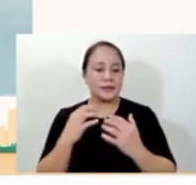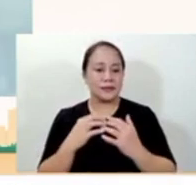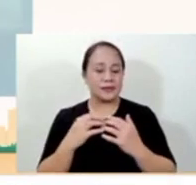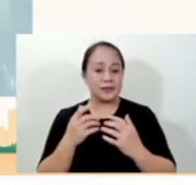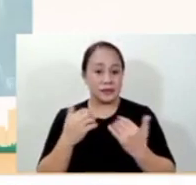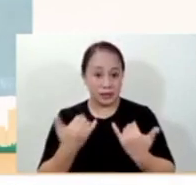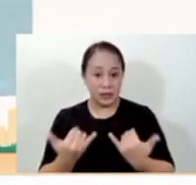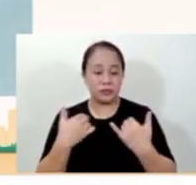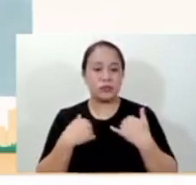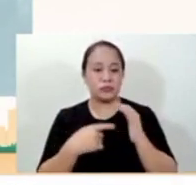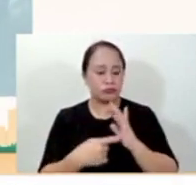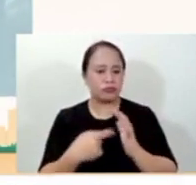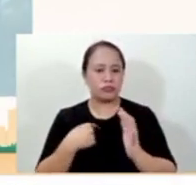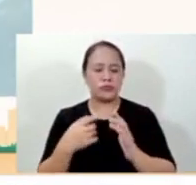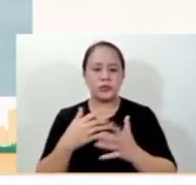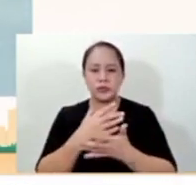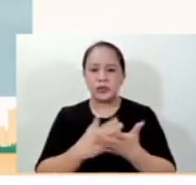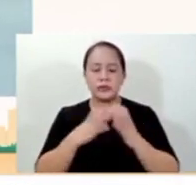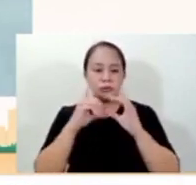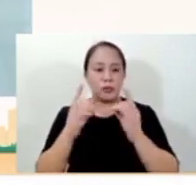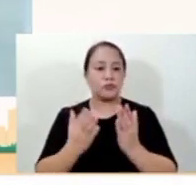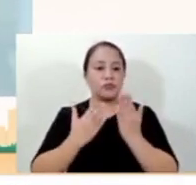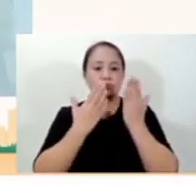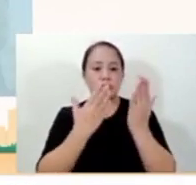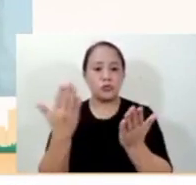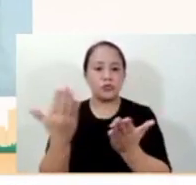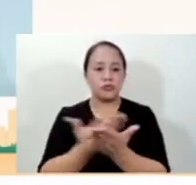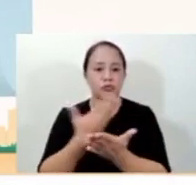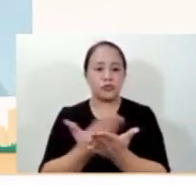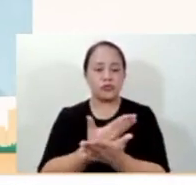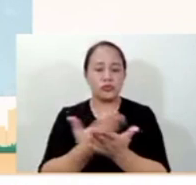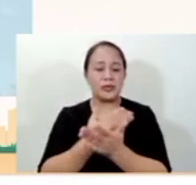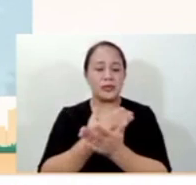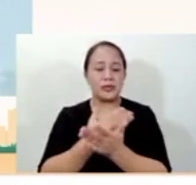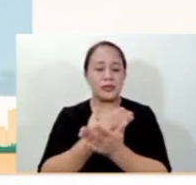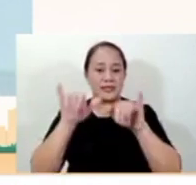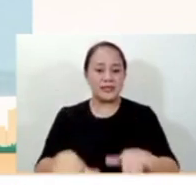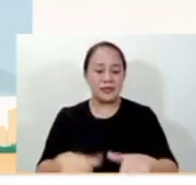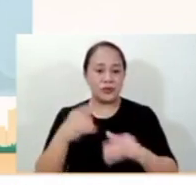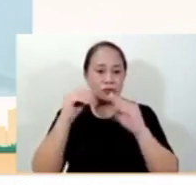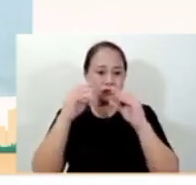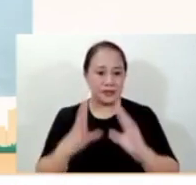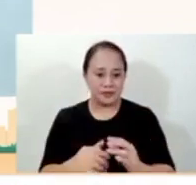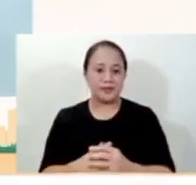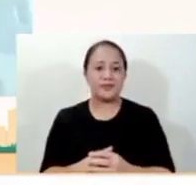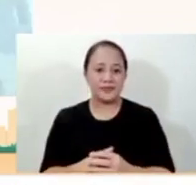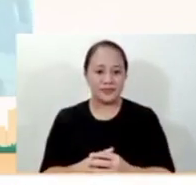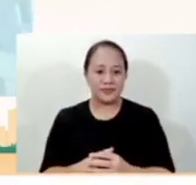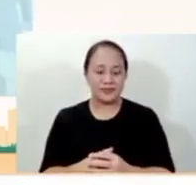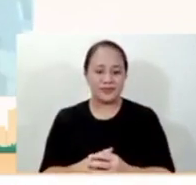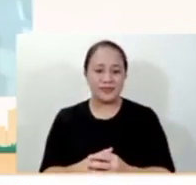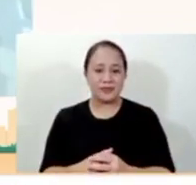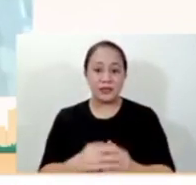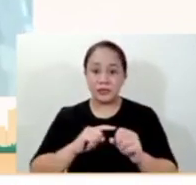will share some of DepEd's proposed new education system for teachers. To